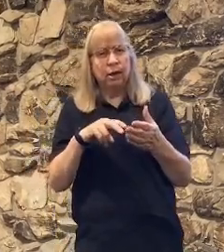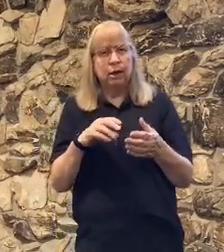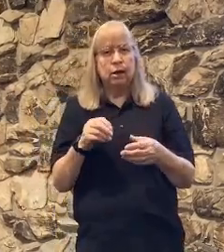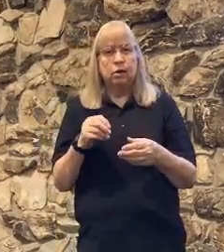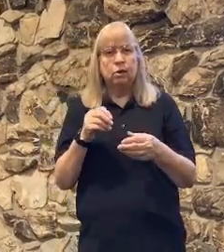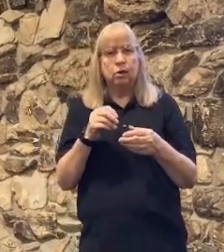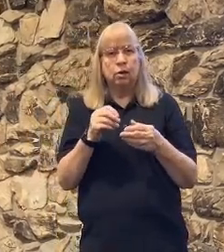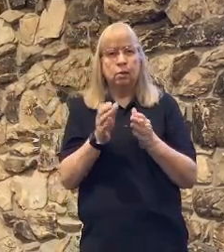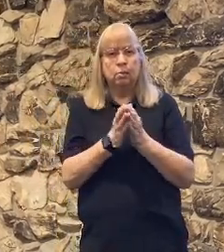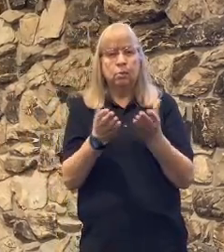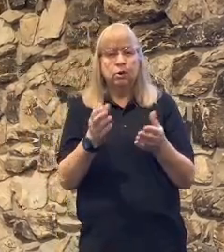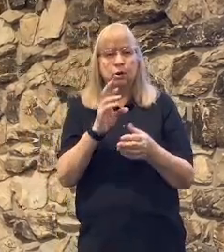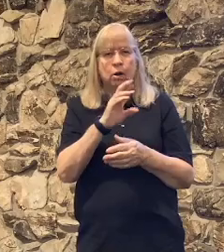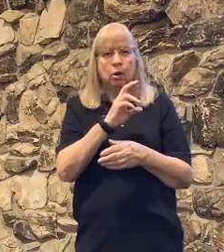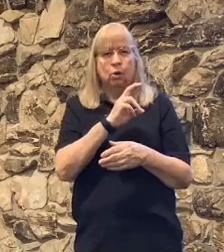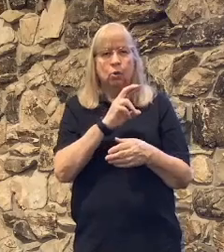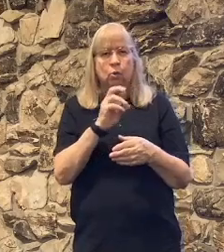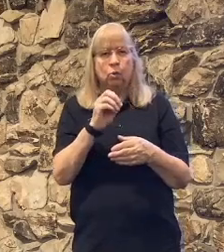book of Romans,